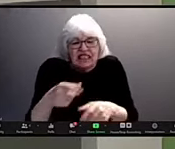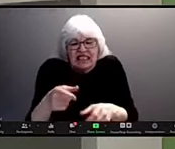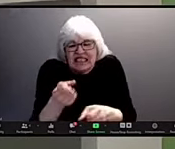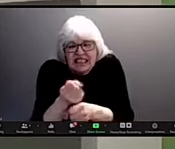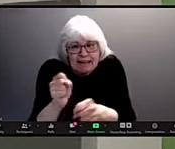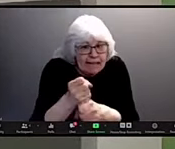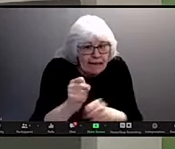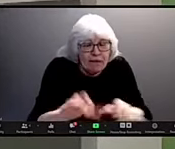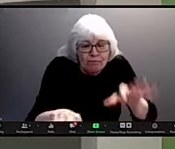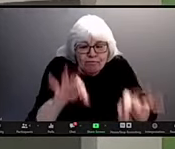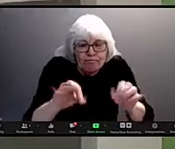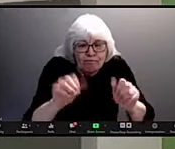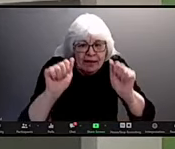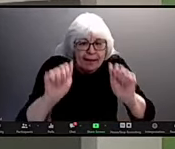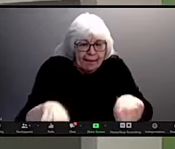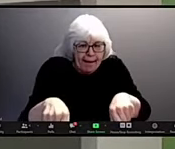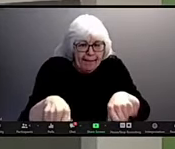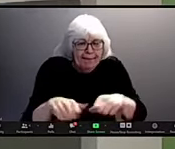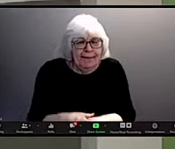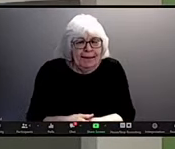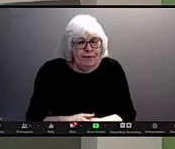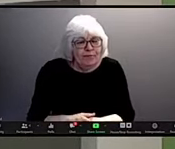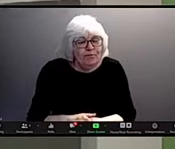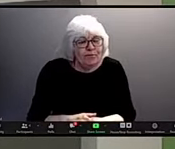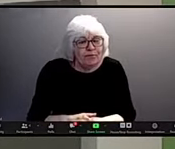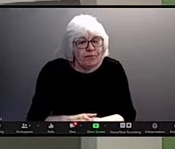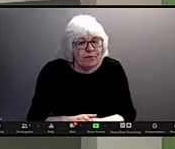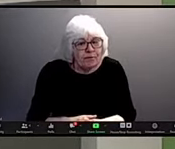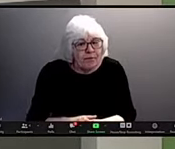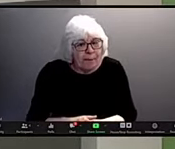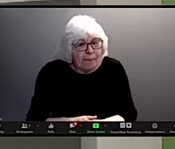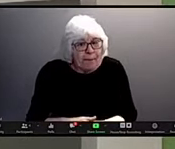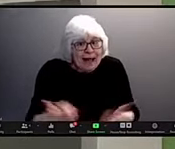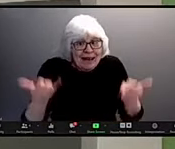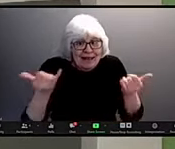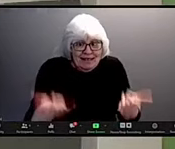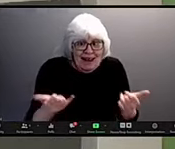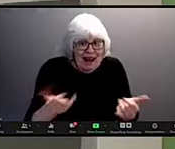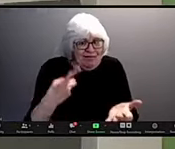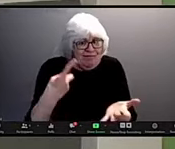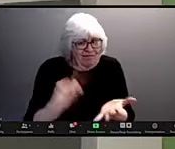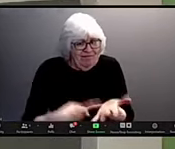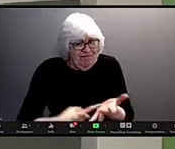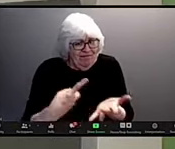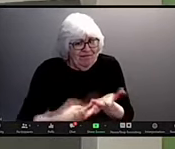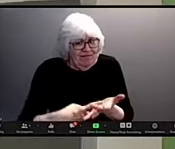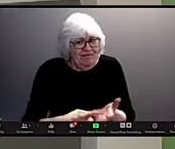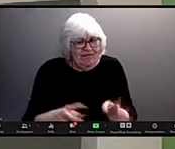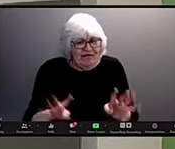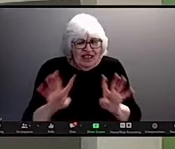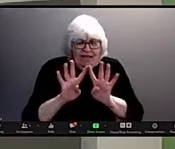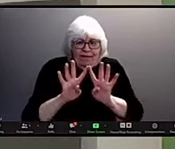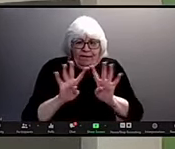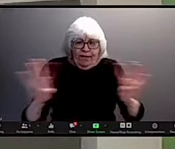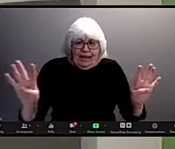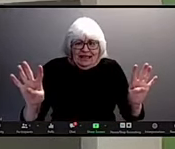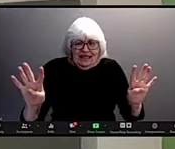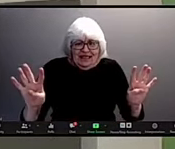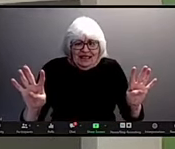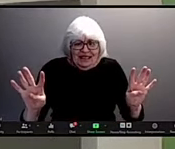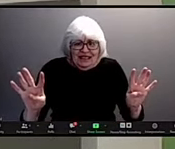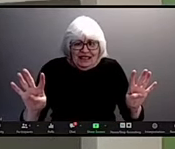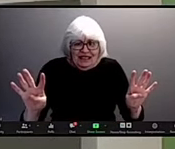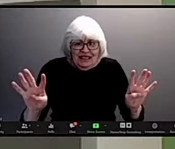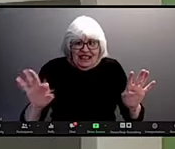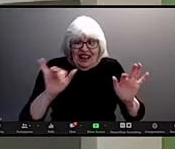Fencing. I just want to talk about fencing for a minute as we're getting lots of questions. It is under the Fire Act that